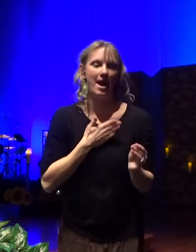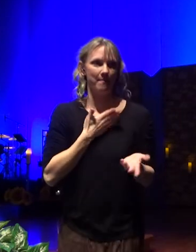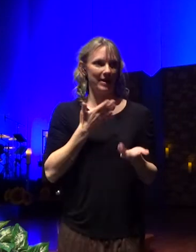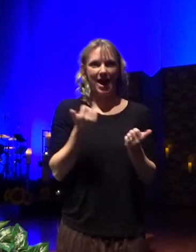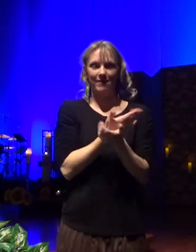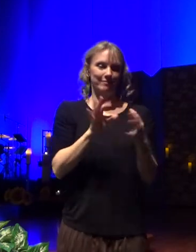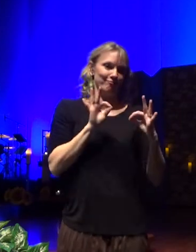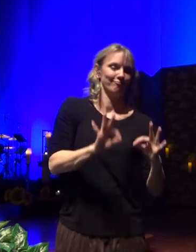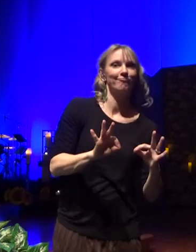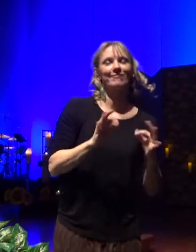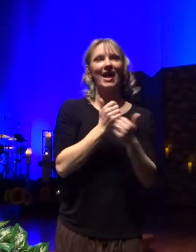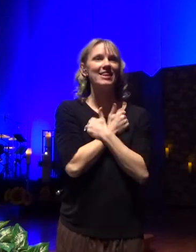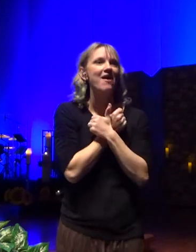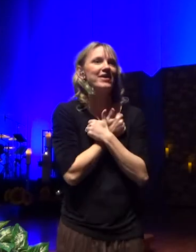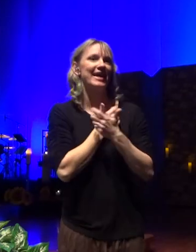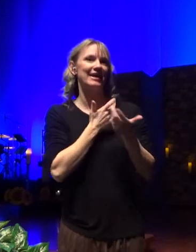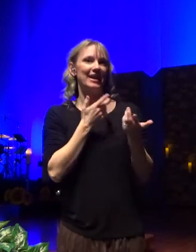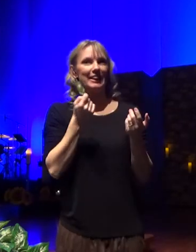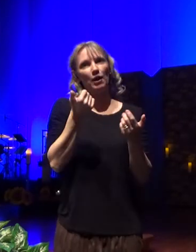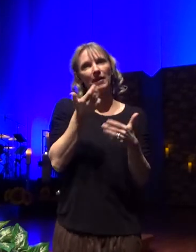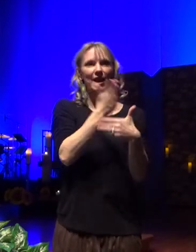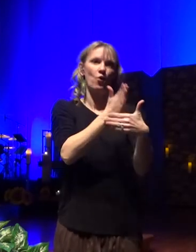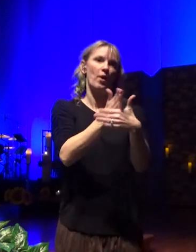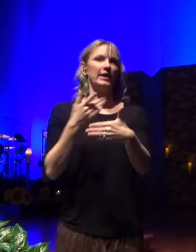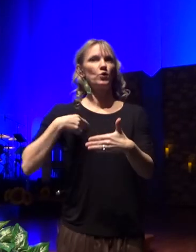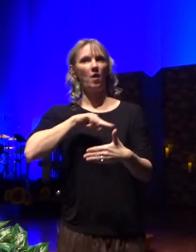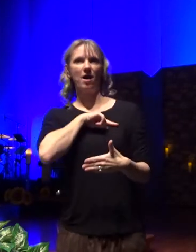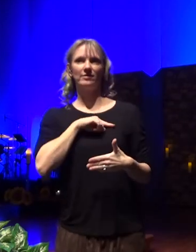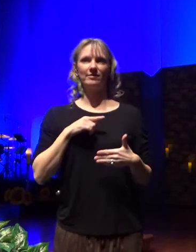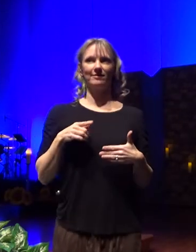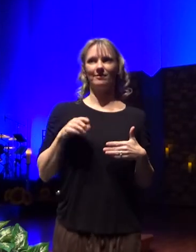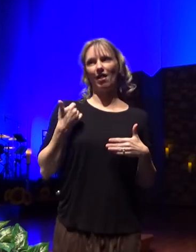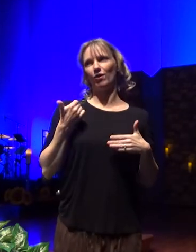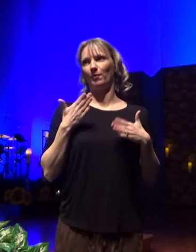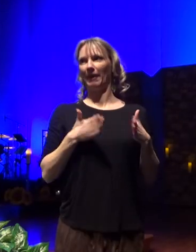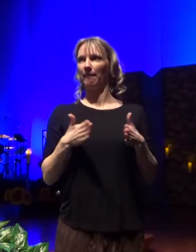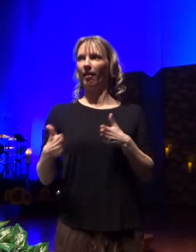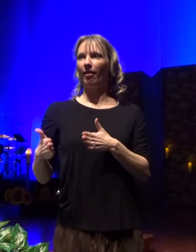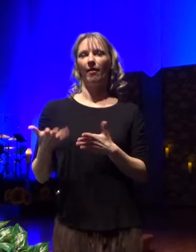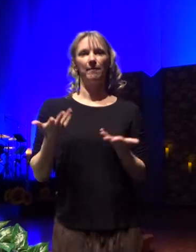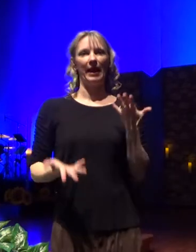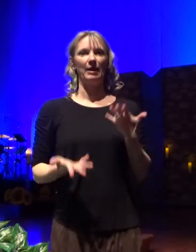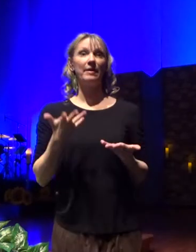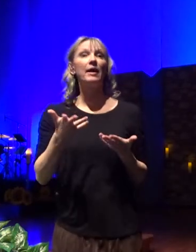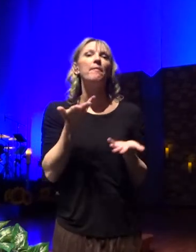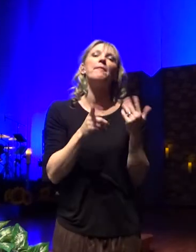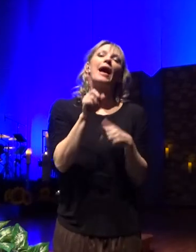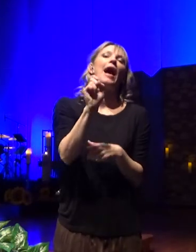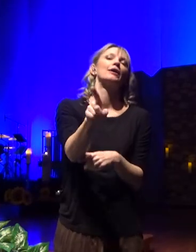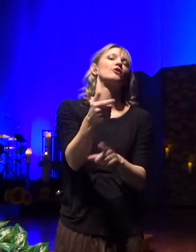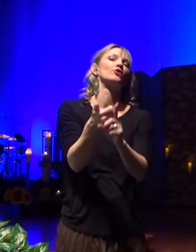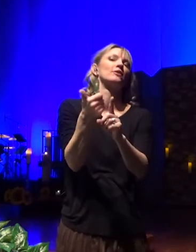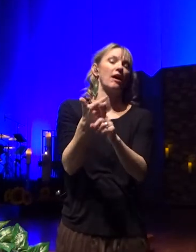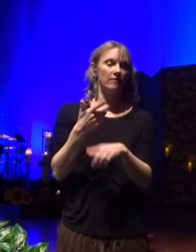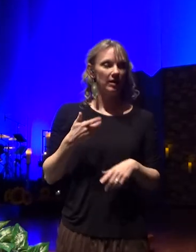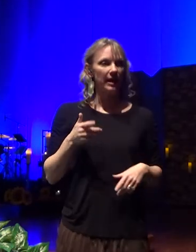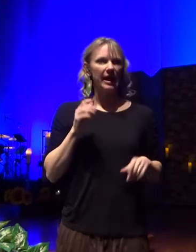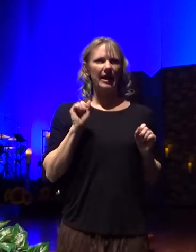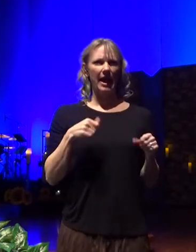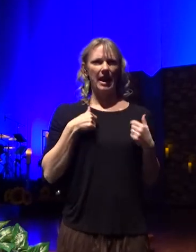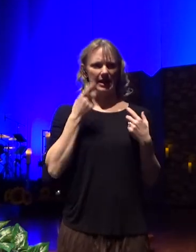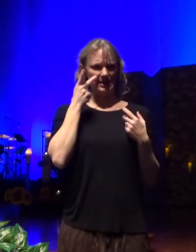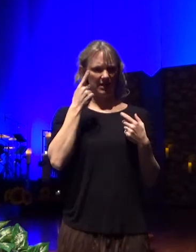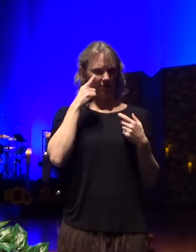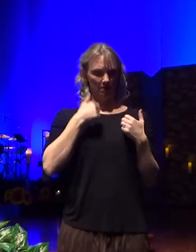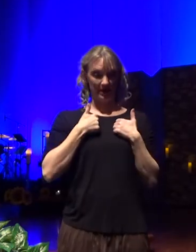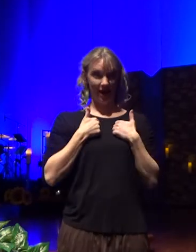things couldn't be better in a loving and perhaps slightly annoying to the rest of us kind of way, ask yourself this: can